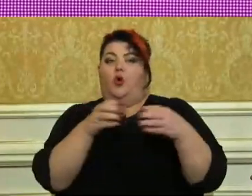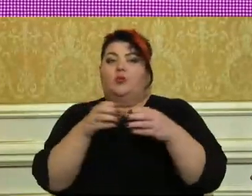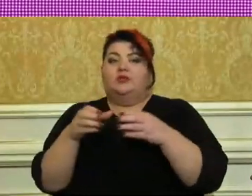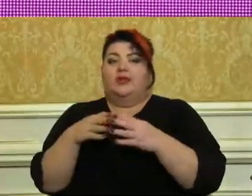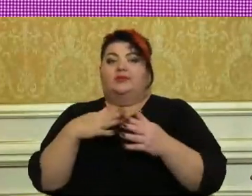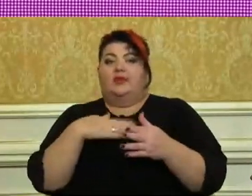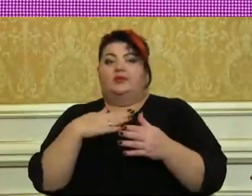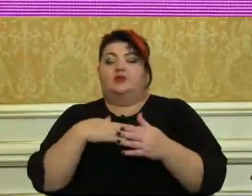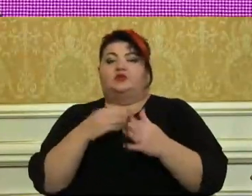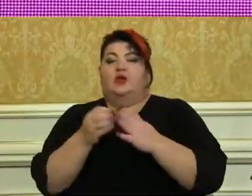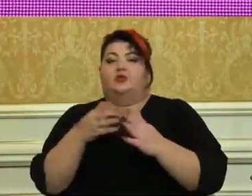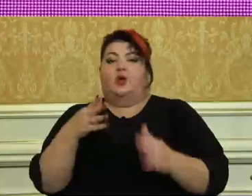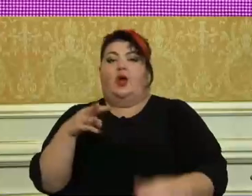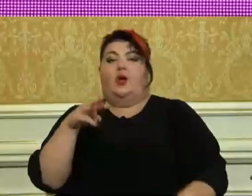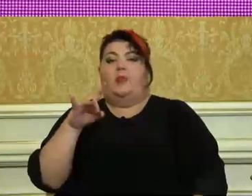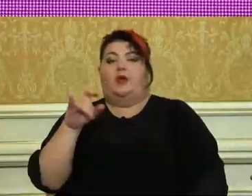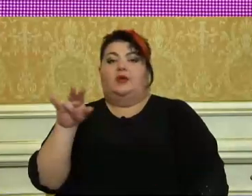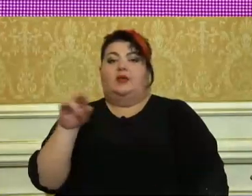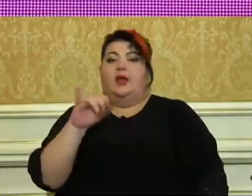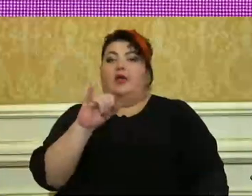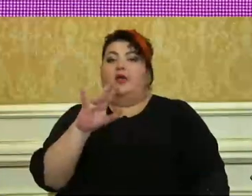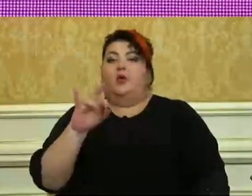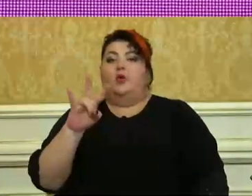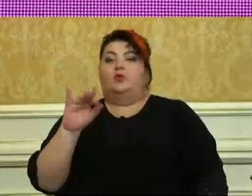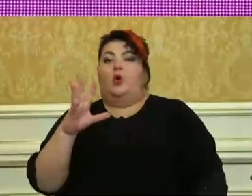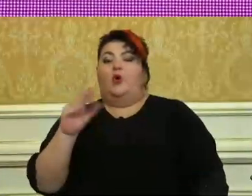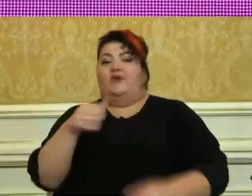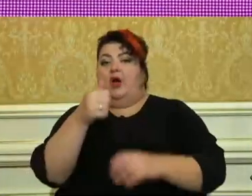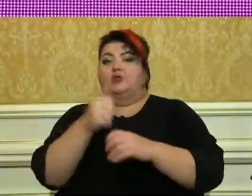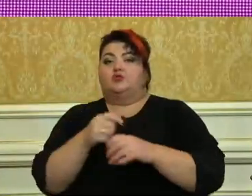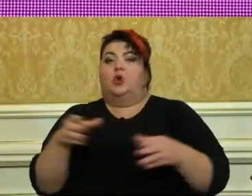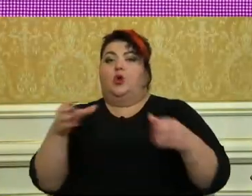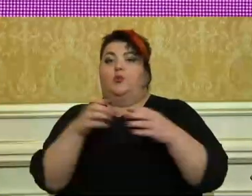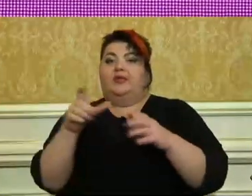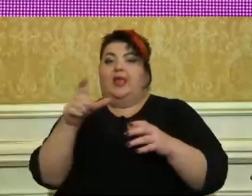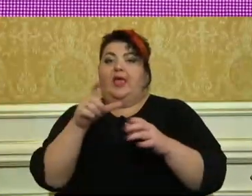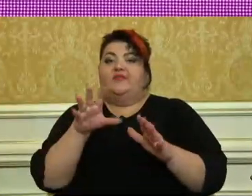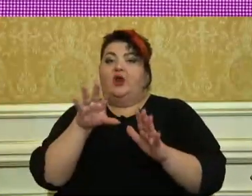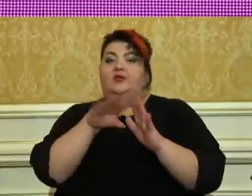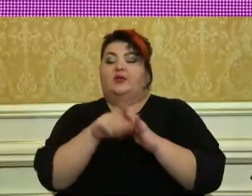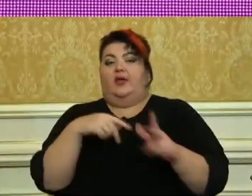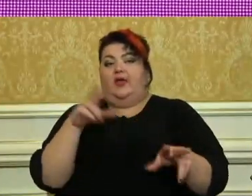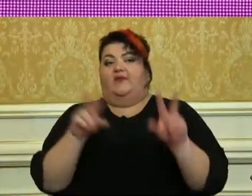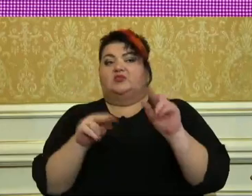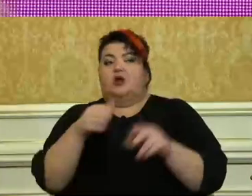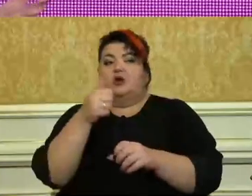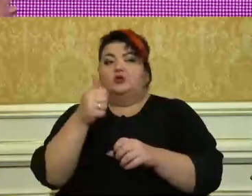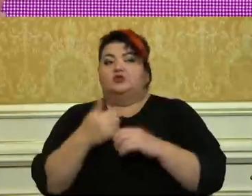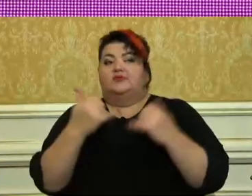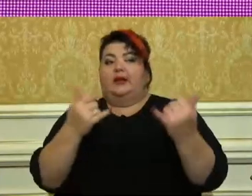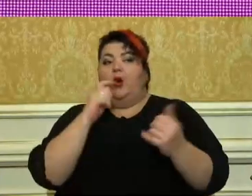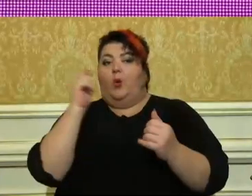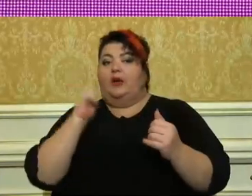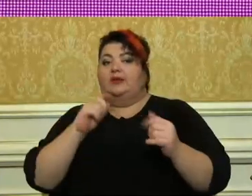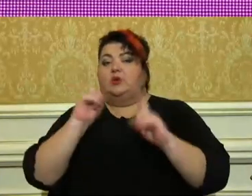leading posts. For example, our dear Ms. Maria Ionova, she's the leader of Committee of Eurointegration, one of the key Ukrainian committees for